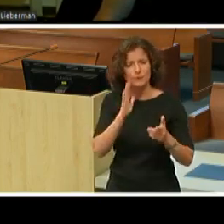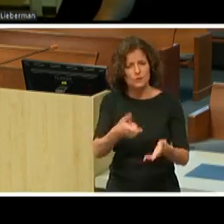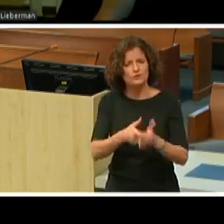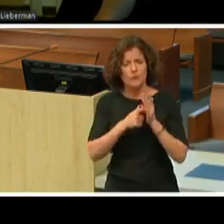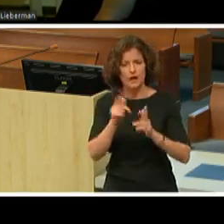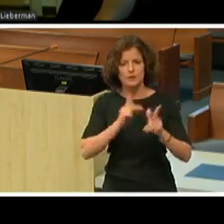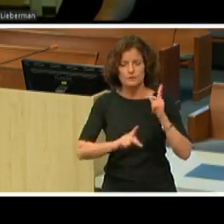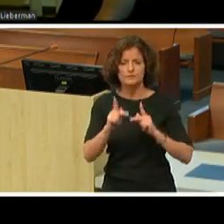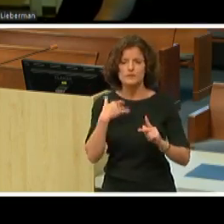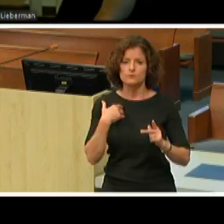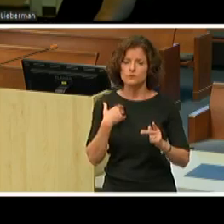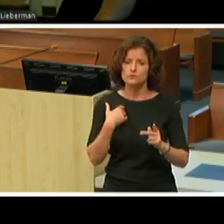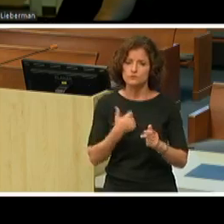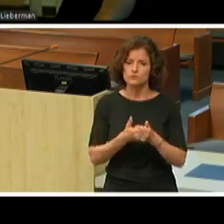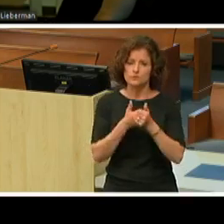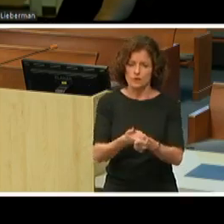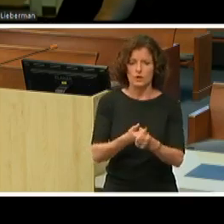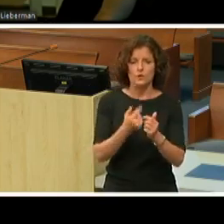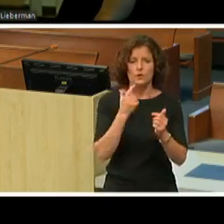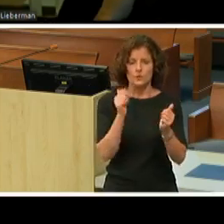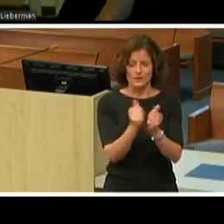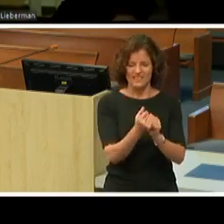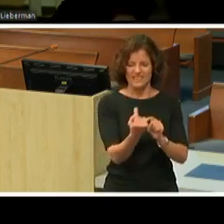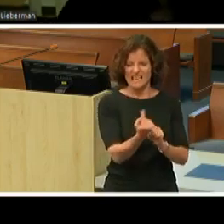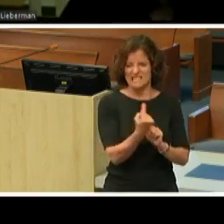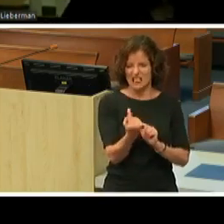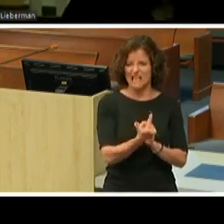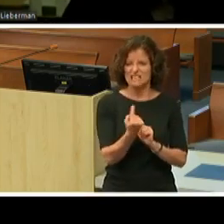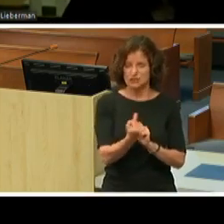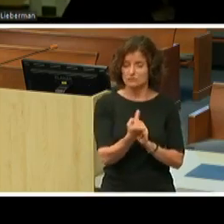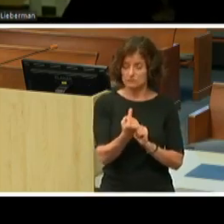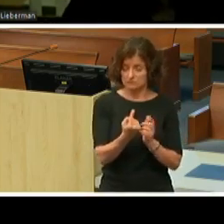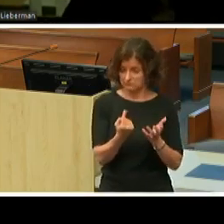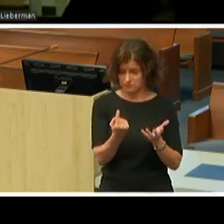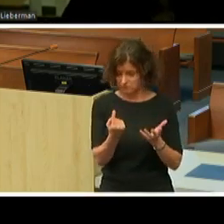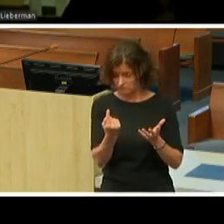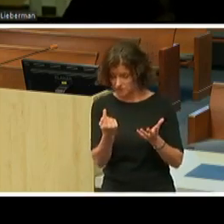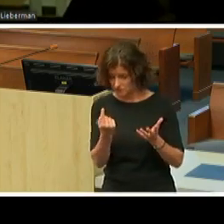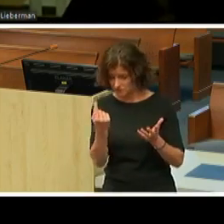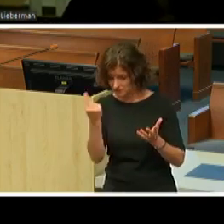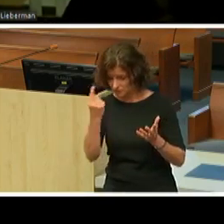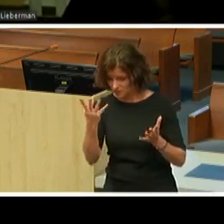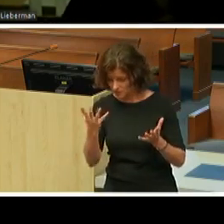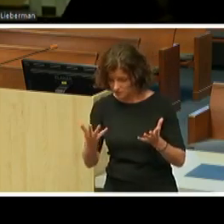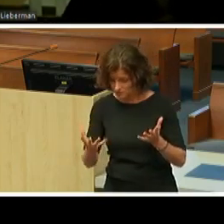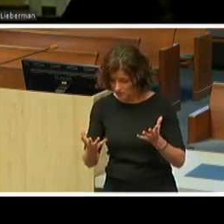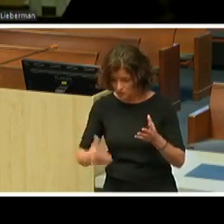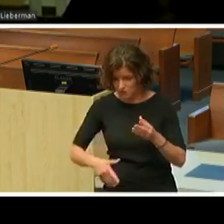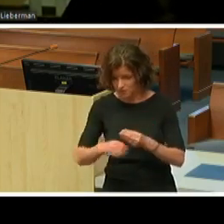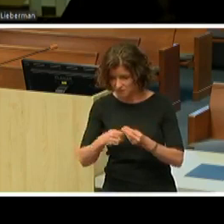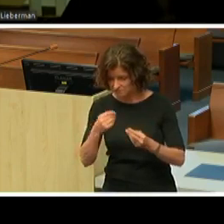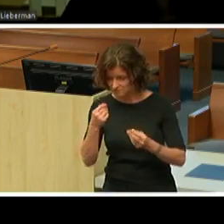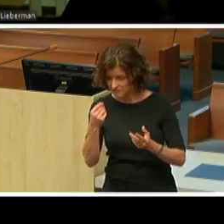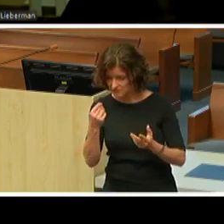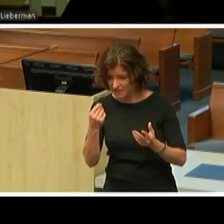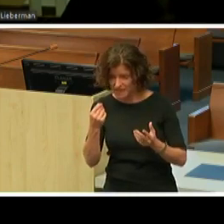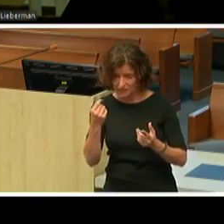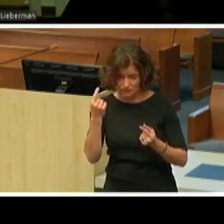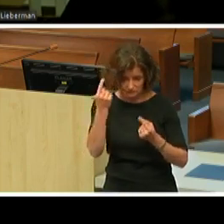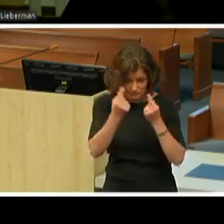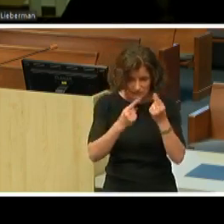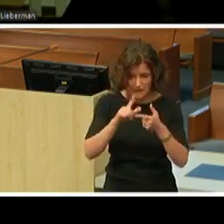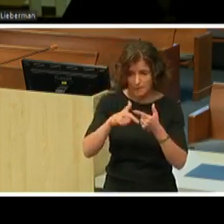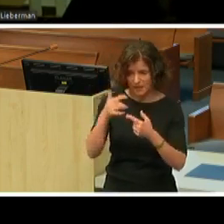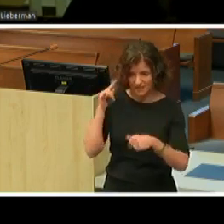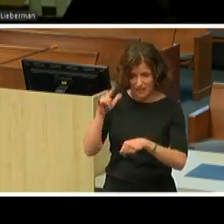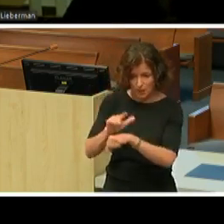comply with isolation and so forth. But Madam Manager, is there anything that we need to consider with respect to the airport